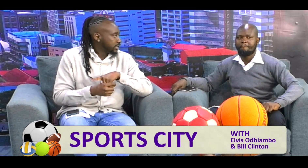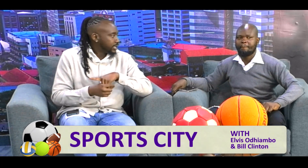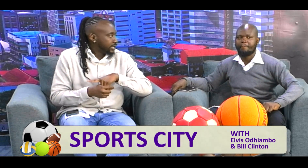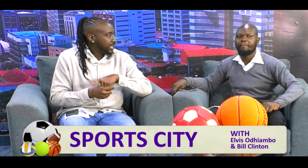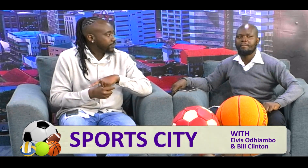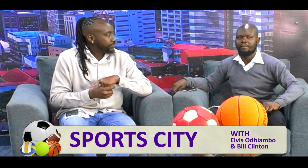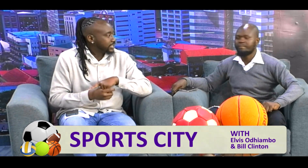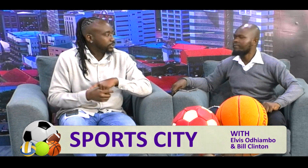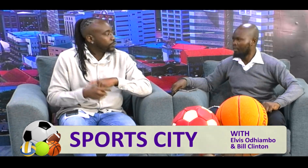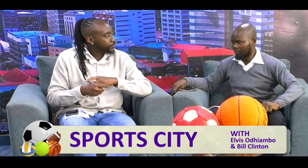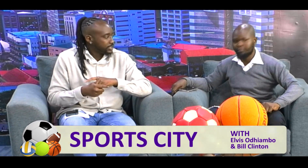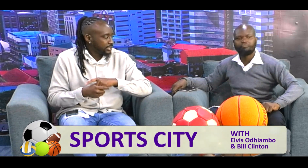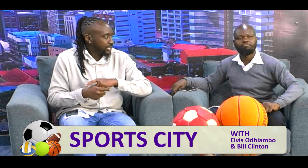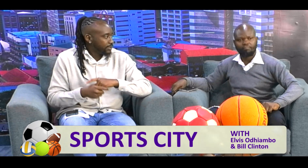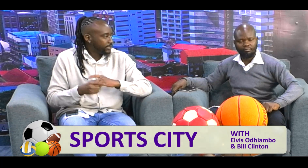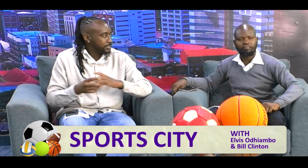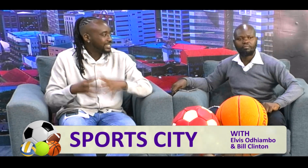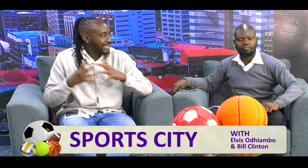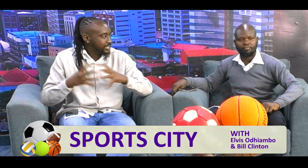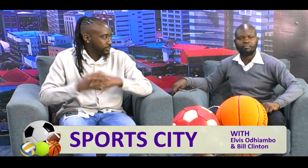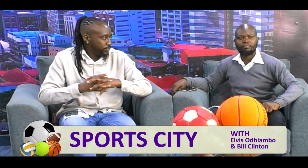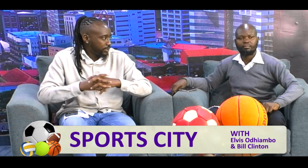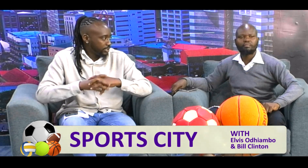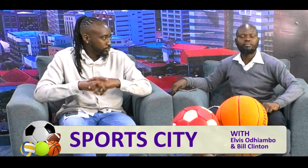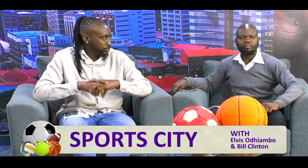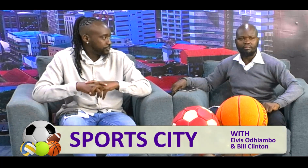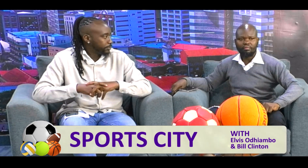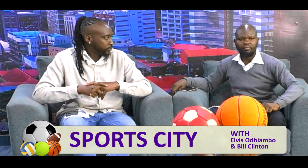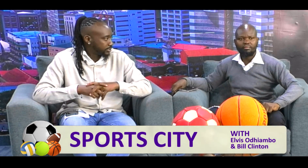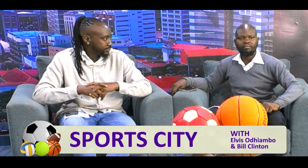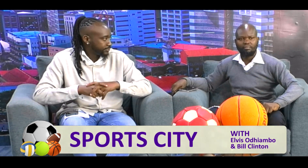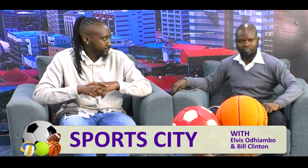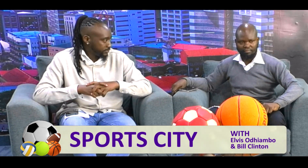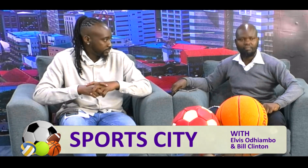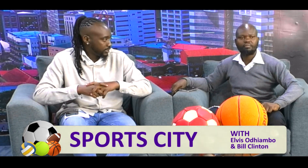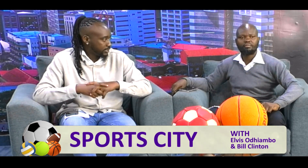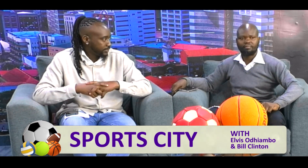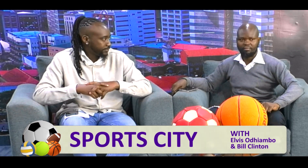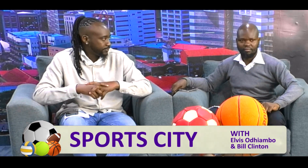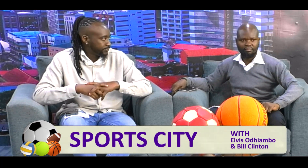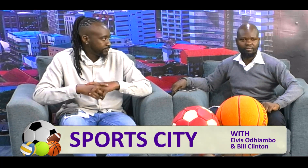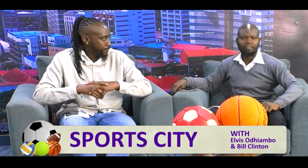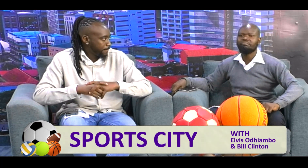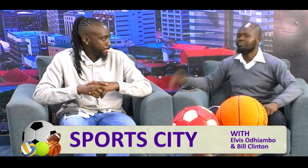because they have that confidence and they have that mentality of champions. Yes.